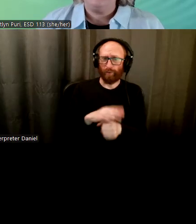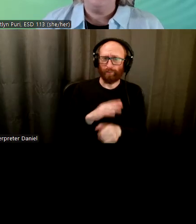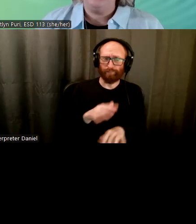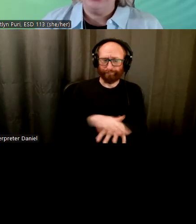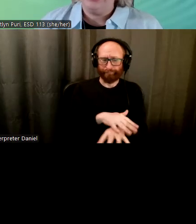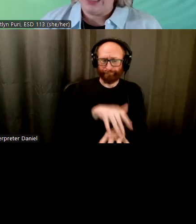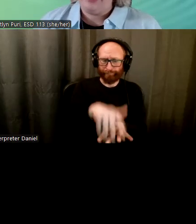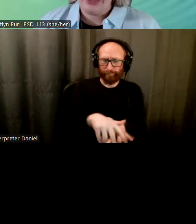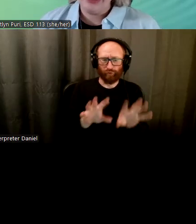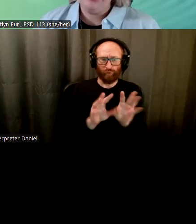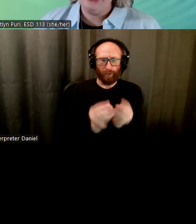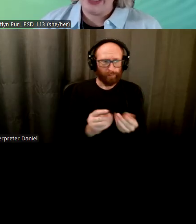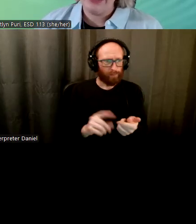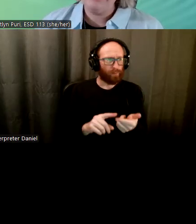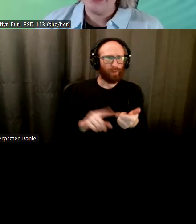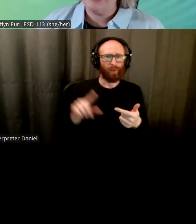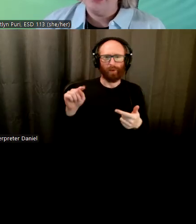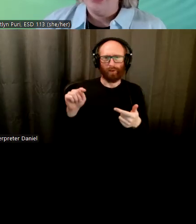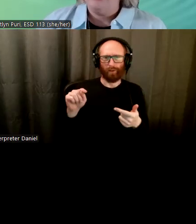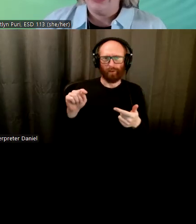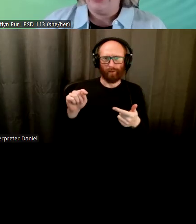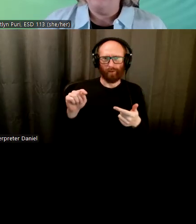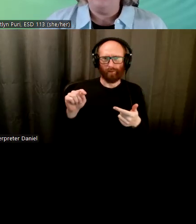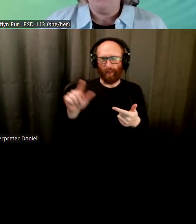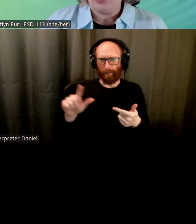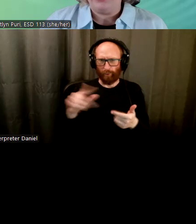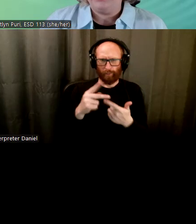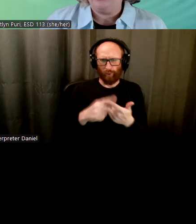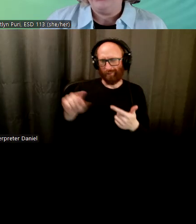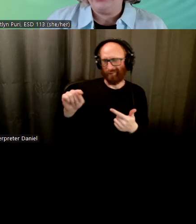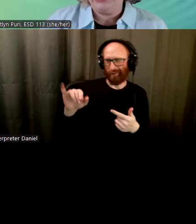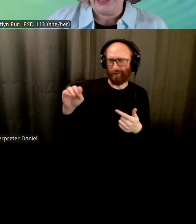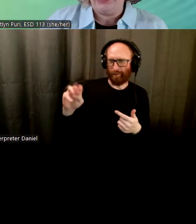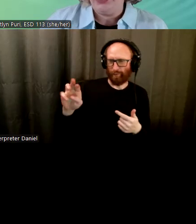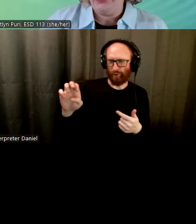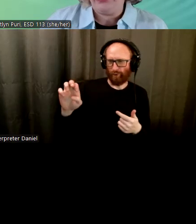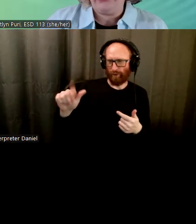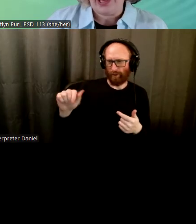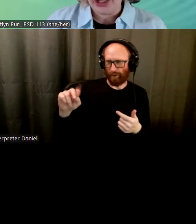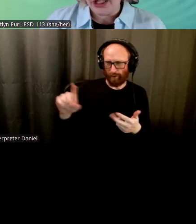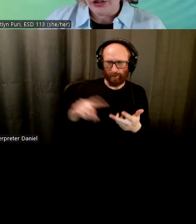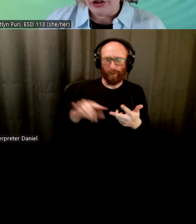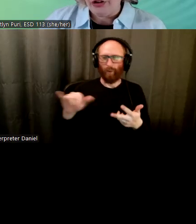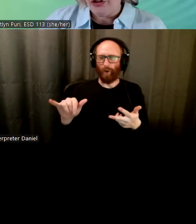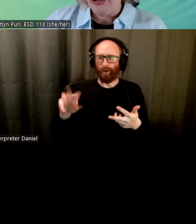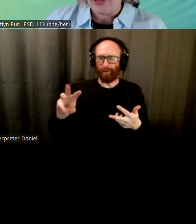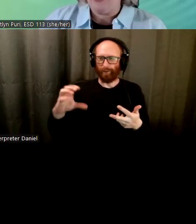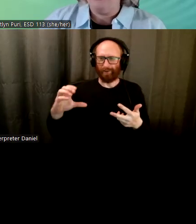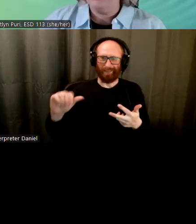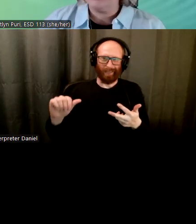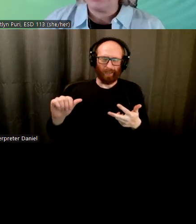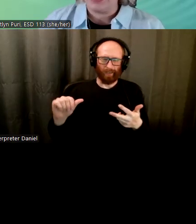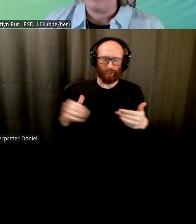the Timberland Library programs. We have the YWCA Youth Action Circle